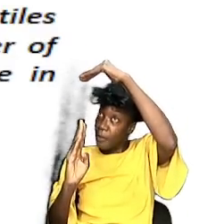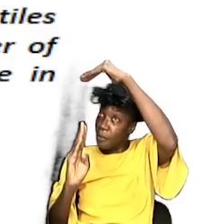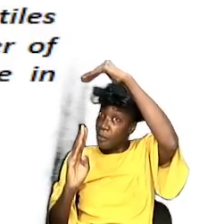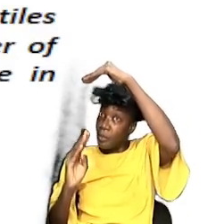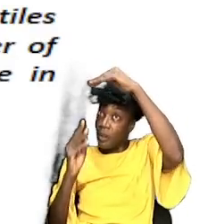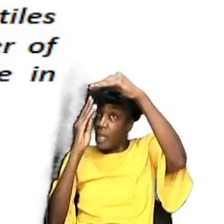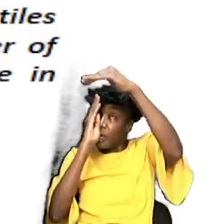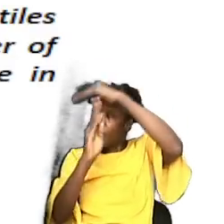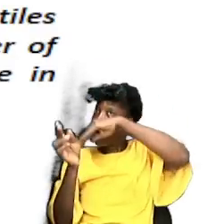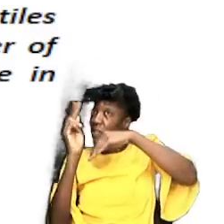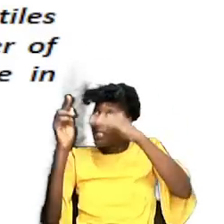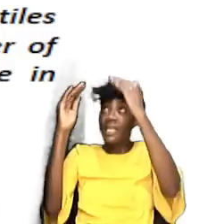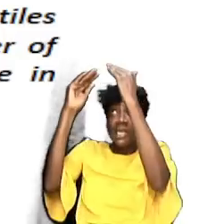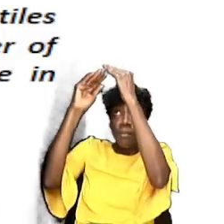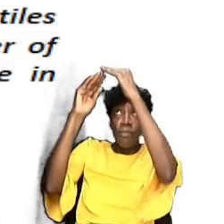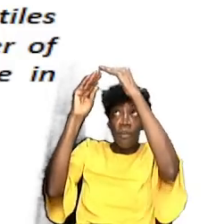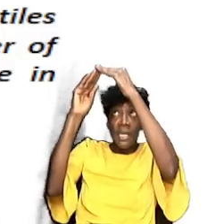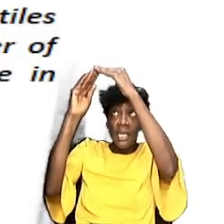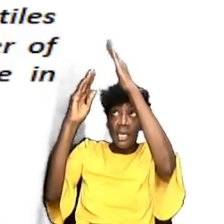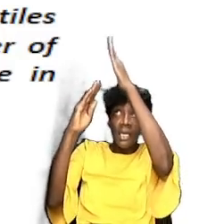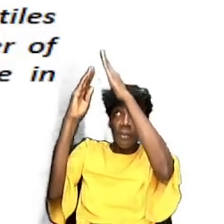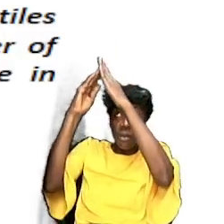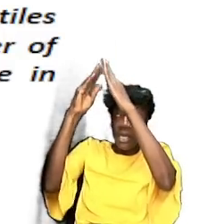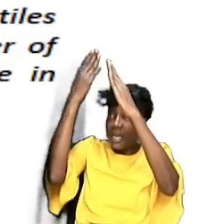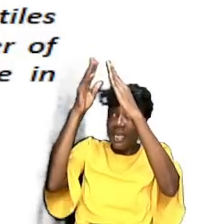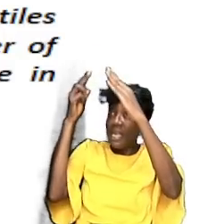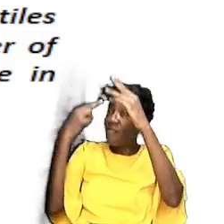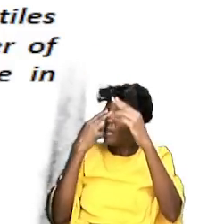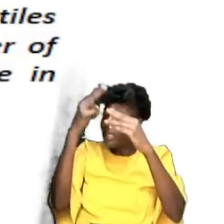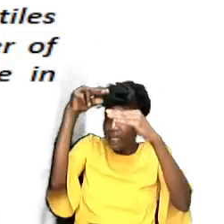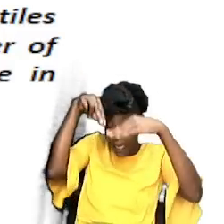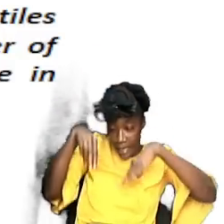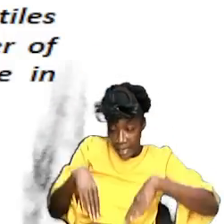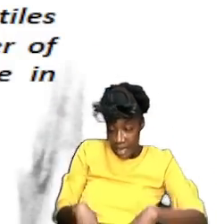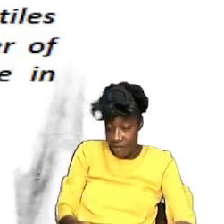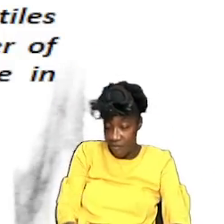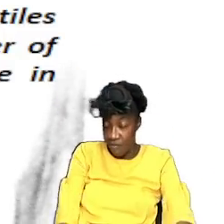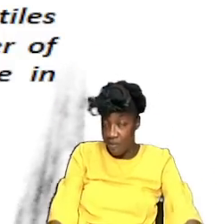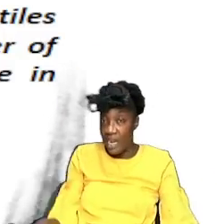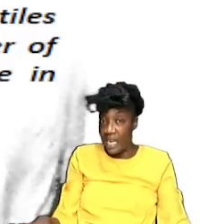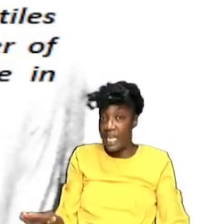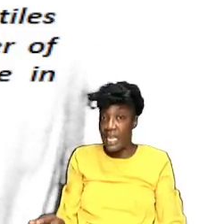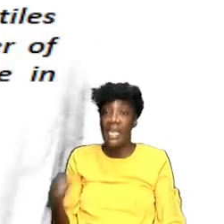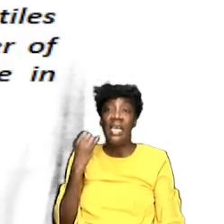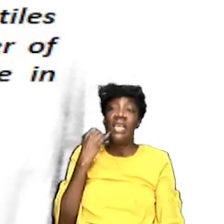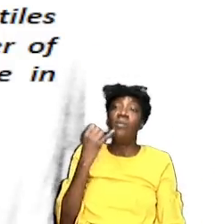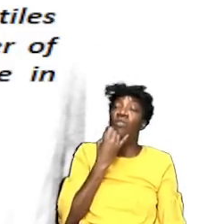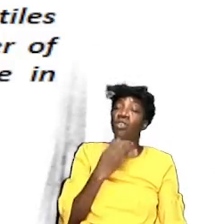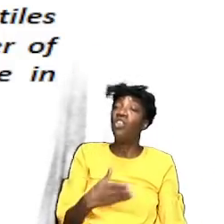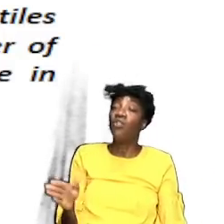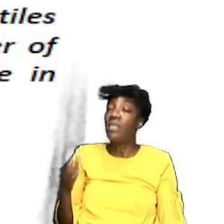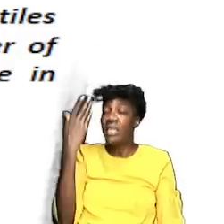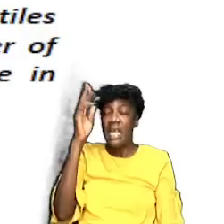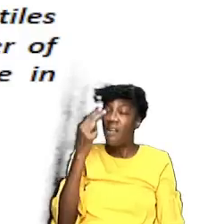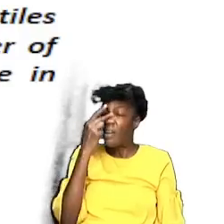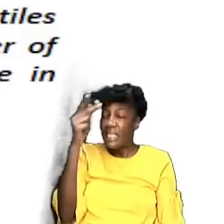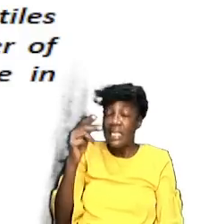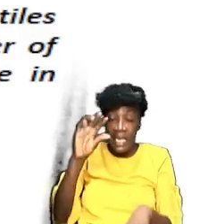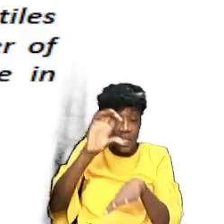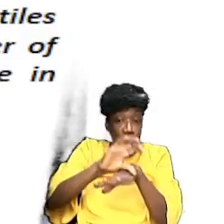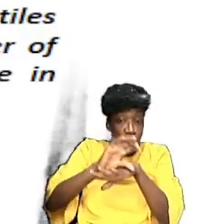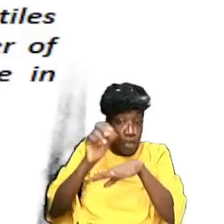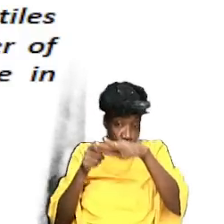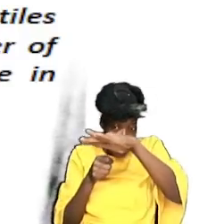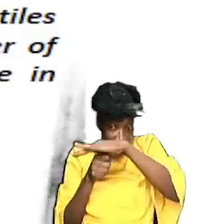valley. Amen. And one of the things they saw the Jewish things, but they did not saw the church, which was hidden